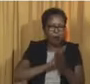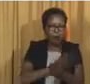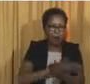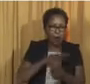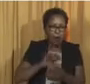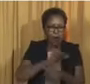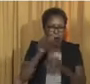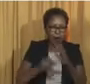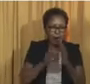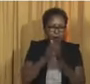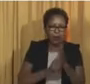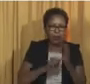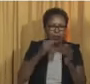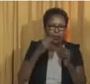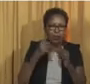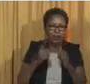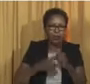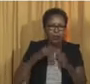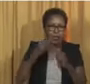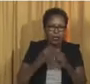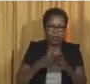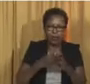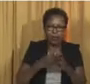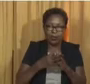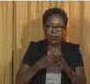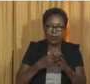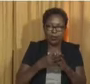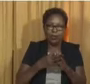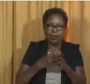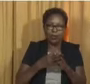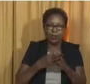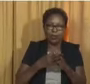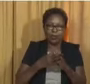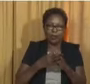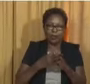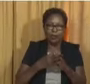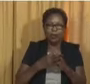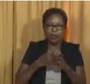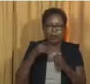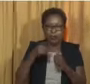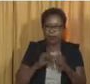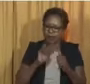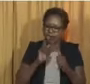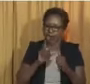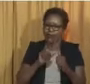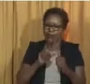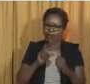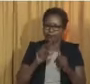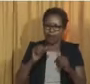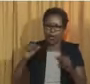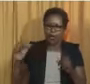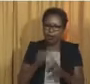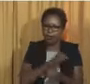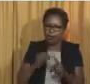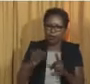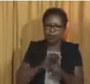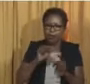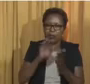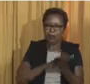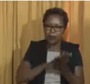the Constitution of India, were unconstitutional to the extent that they damaged the basic structure of the Constitution.